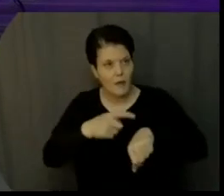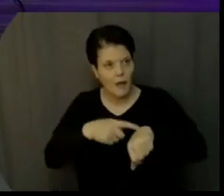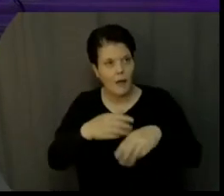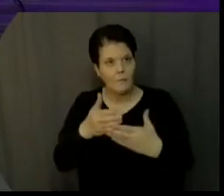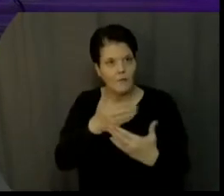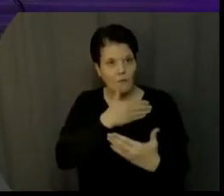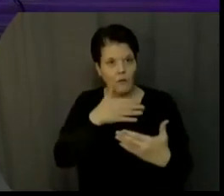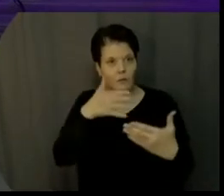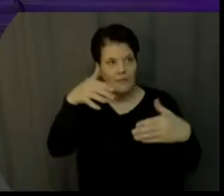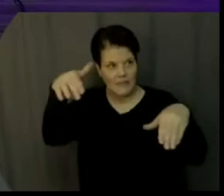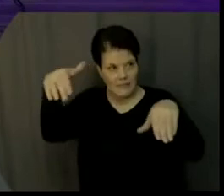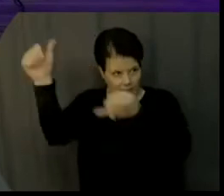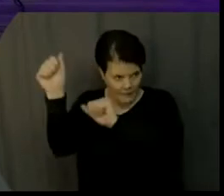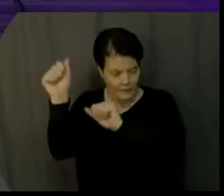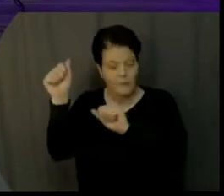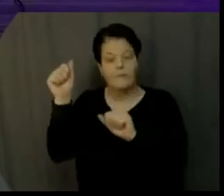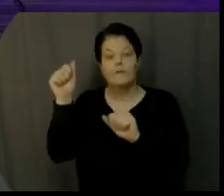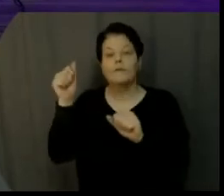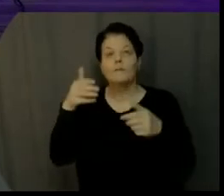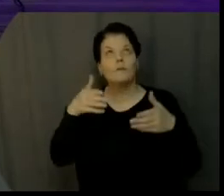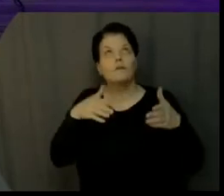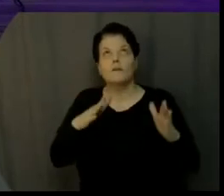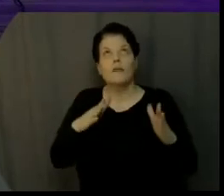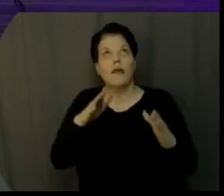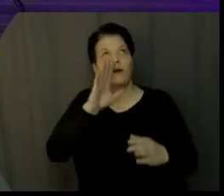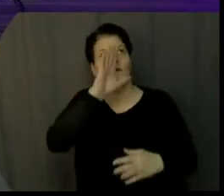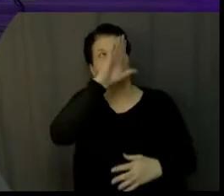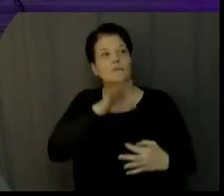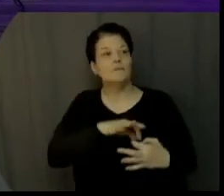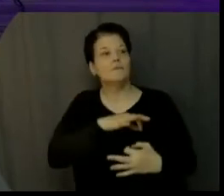allow the Spirit is speaking to you.